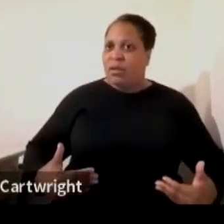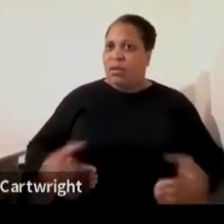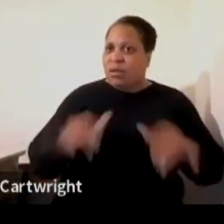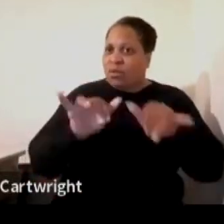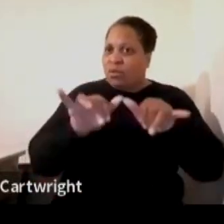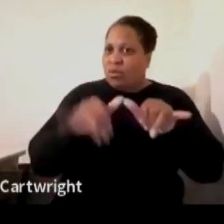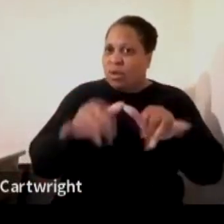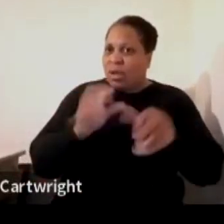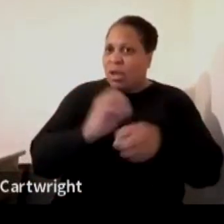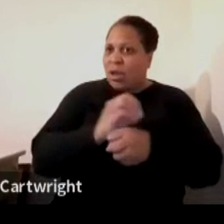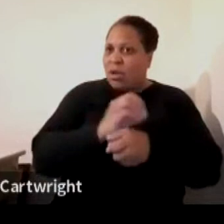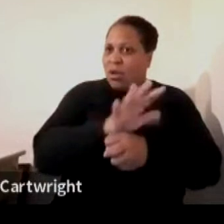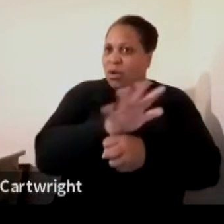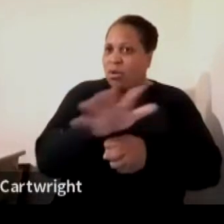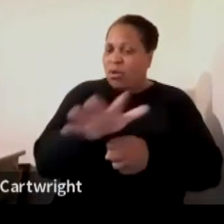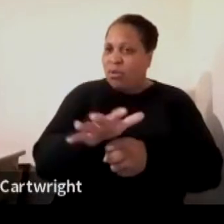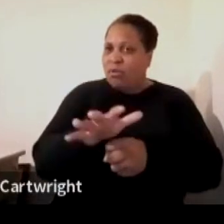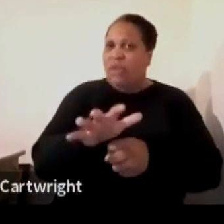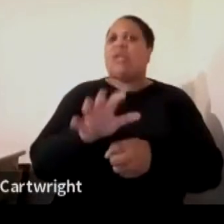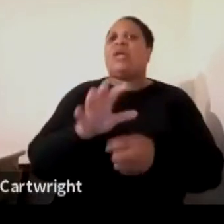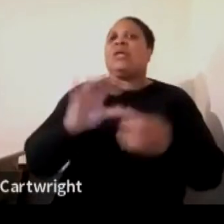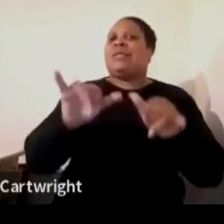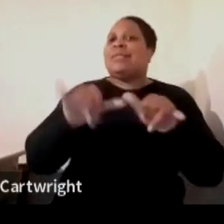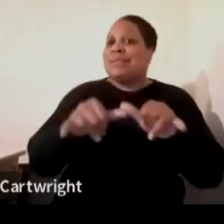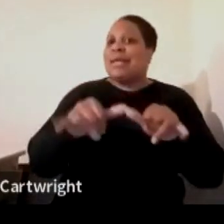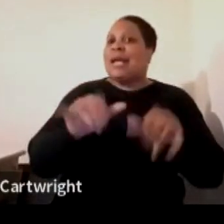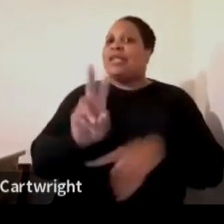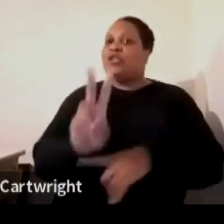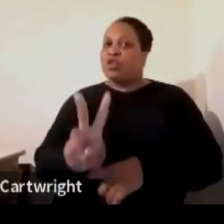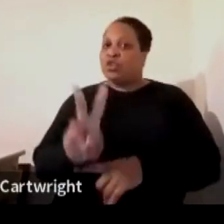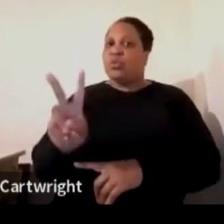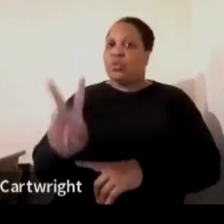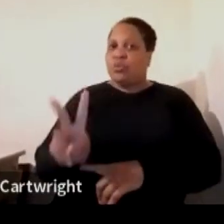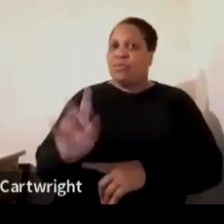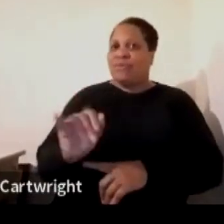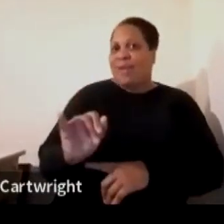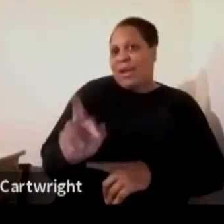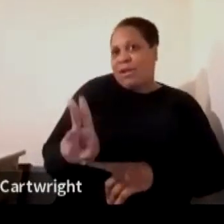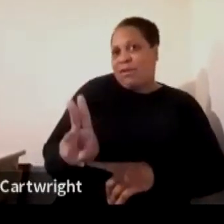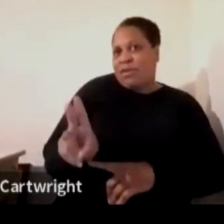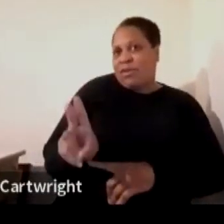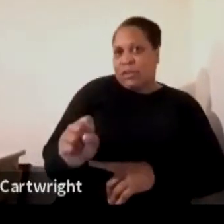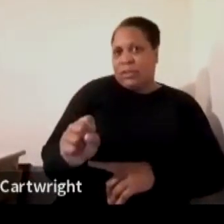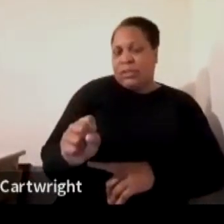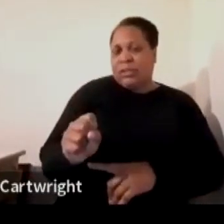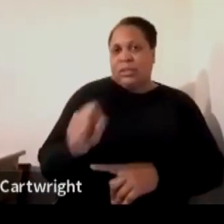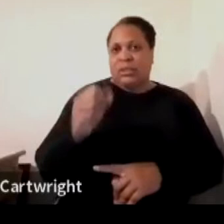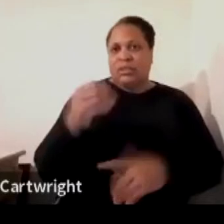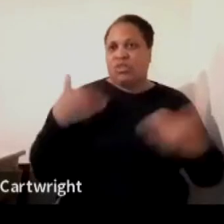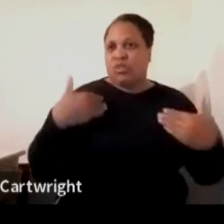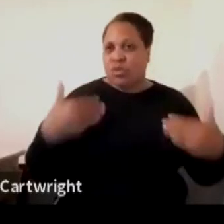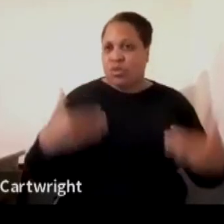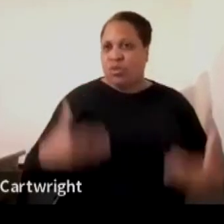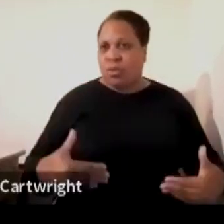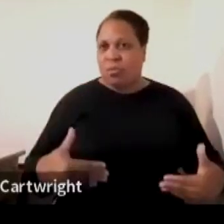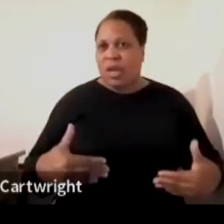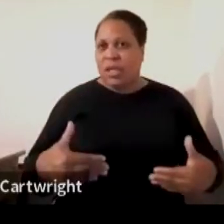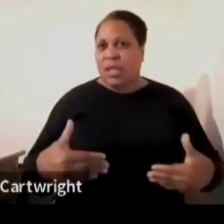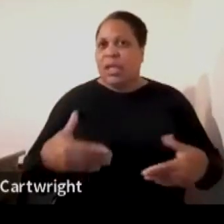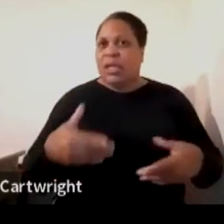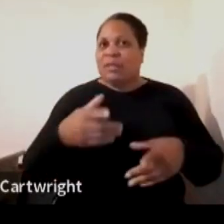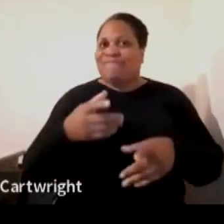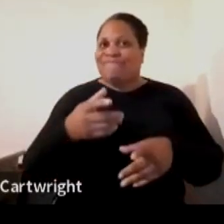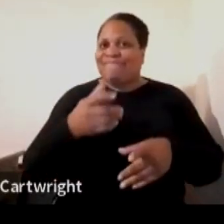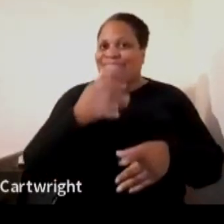SARS-CoV-2 virus. So it has the proteins that you have. So the body is then tricked to think that, well, it has